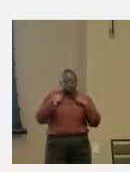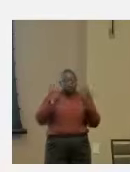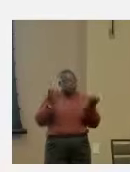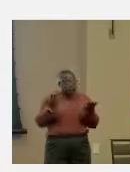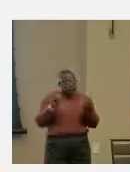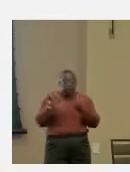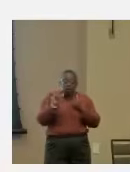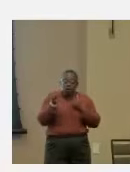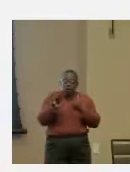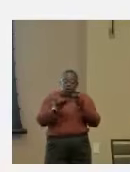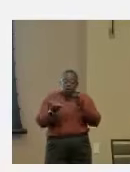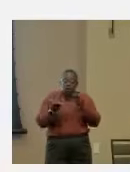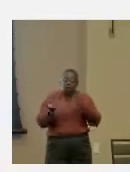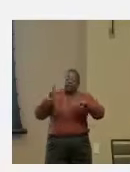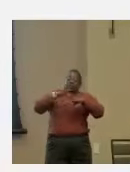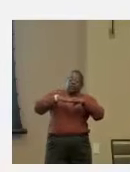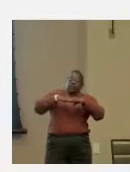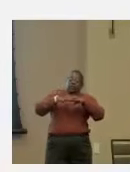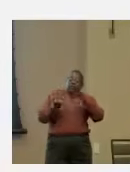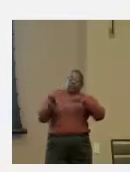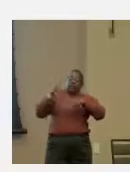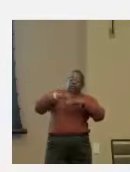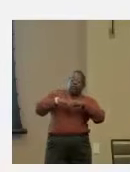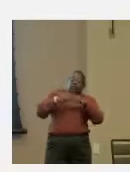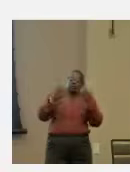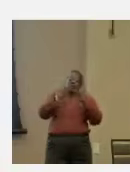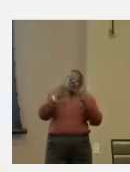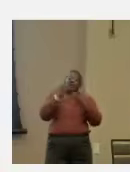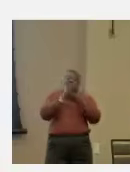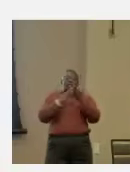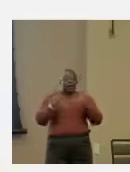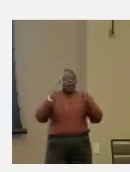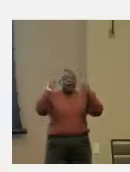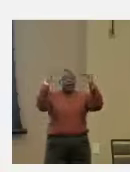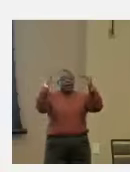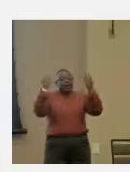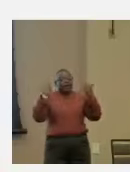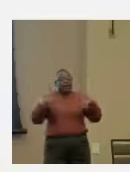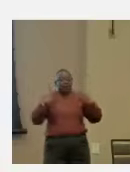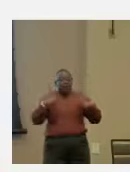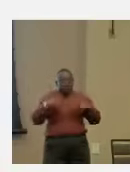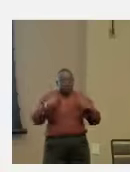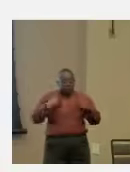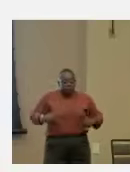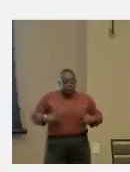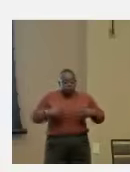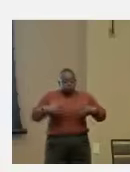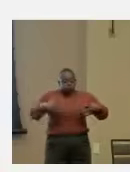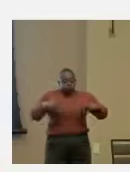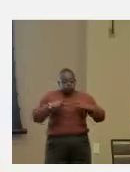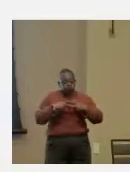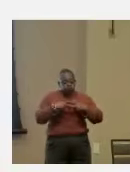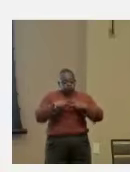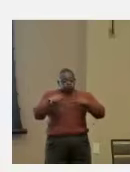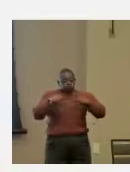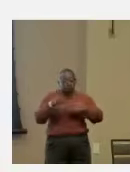sometimes increases in complement are, some people have a high complement because they're inflamed. So C3